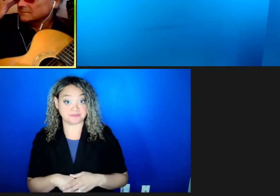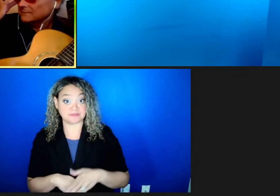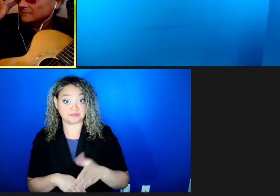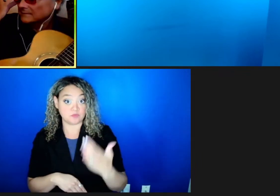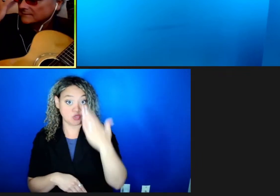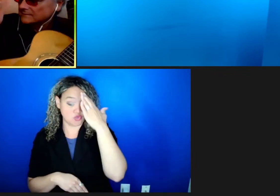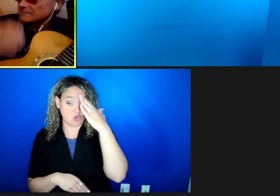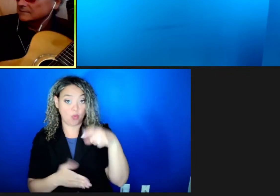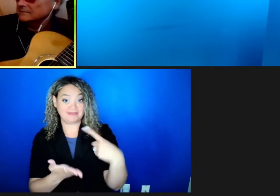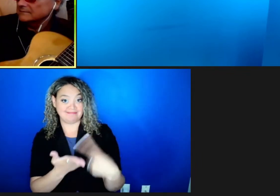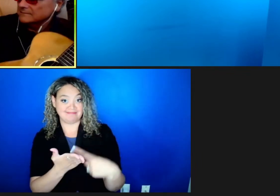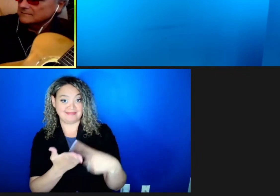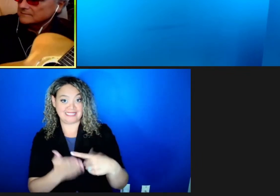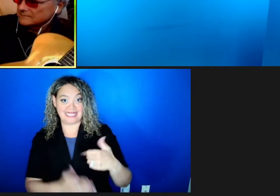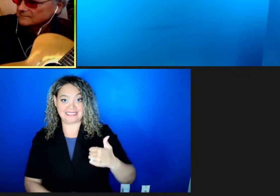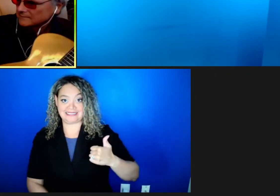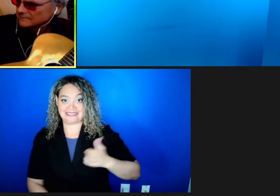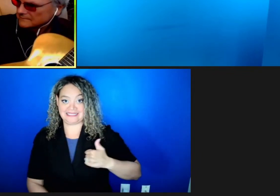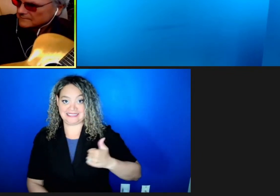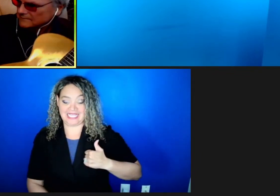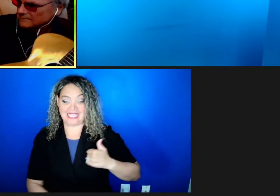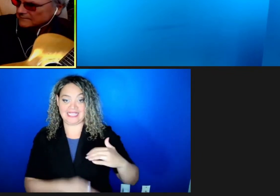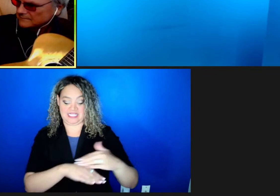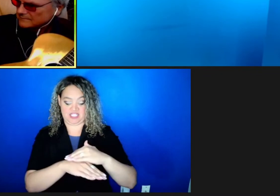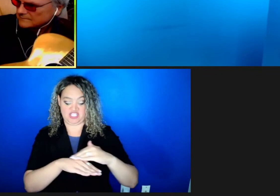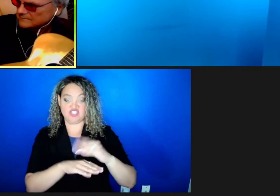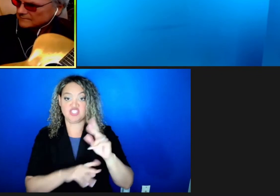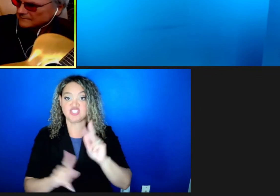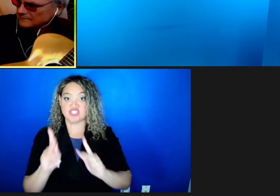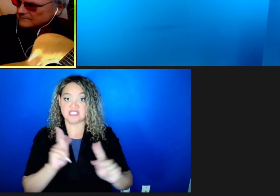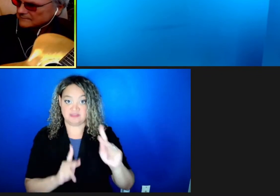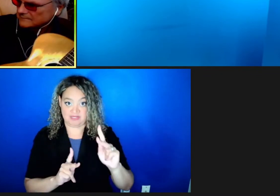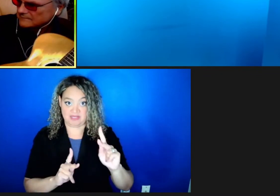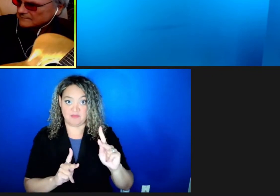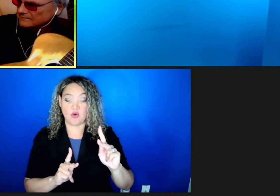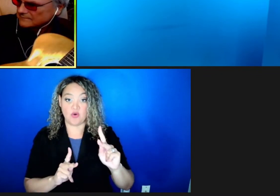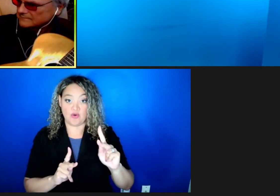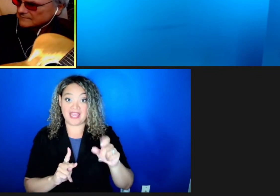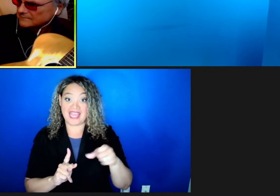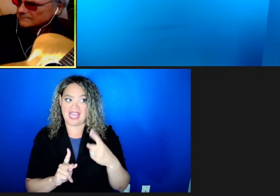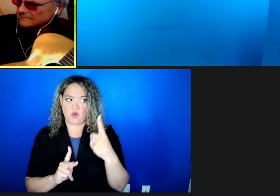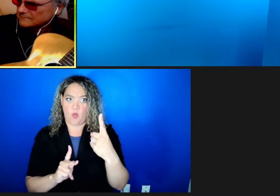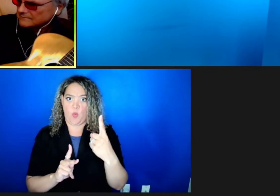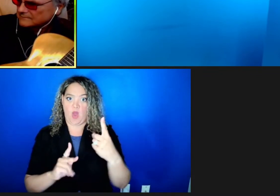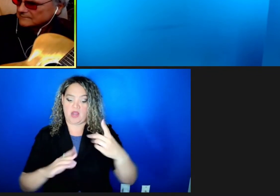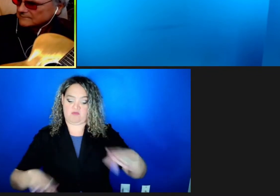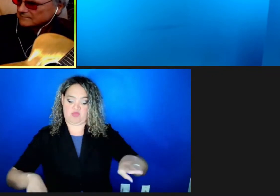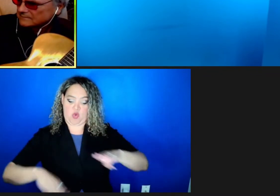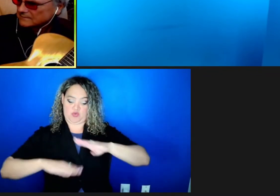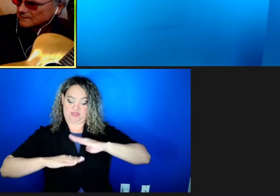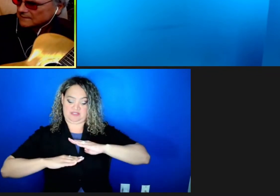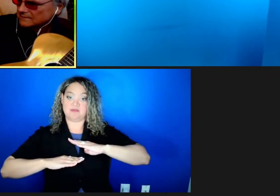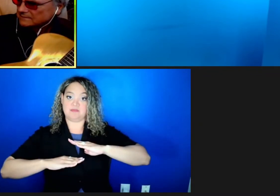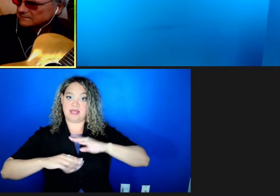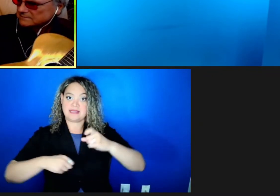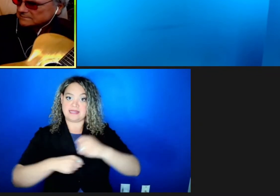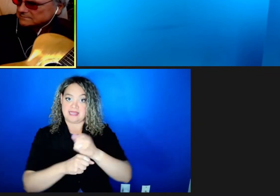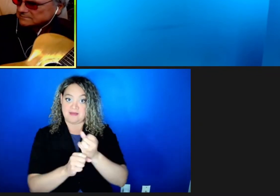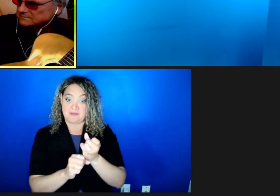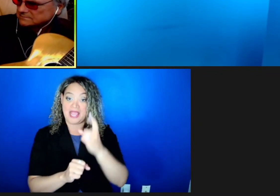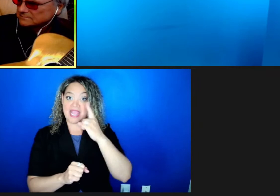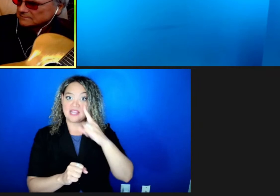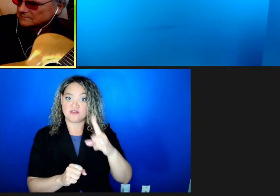the Canadian Indigenous peoples and the blanket that one of them was making for the lost children, for the children